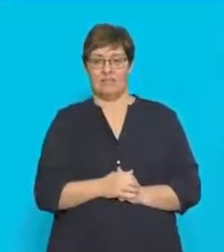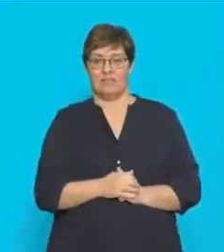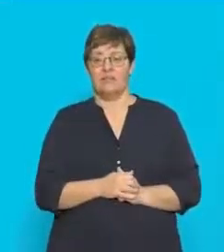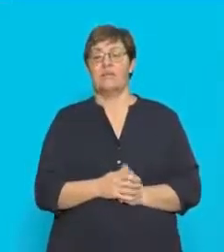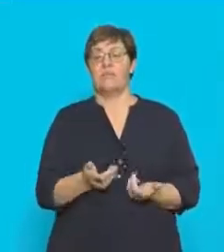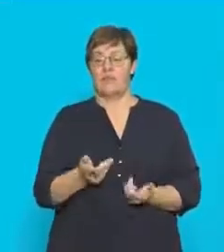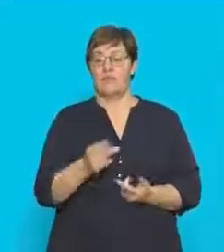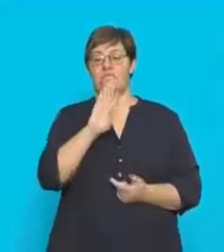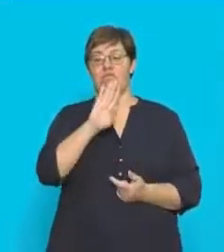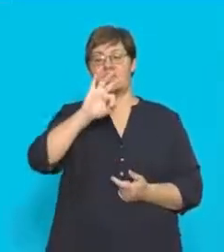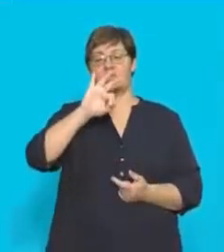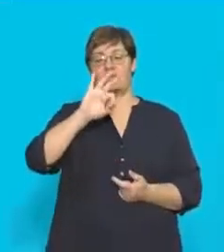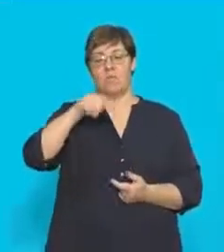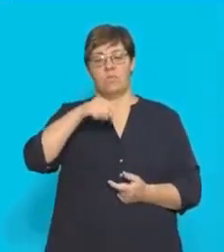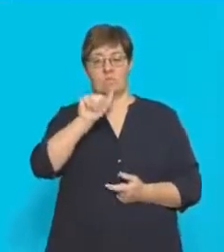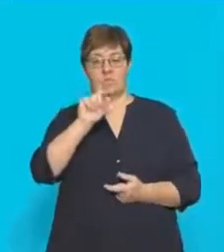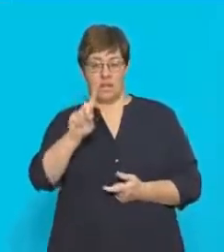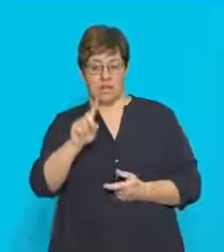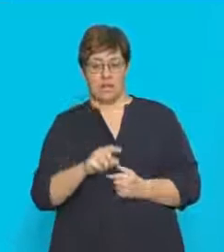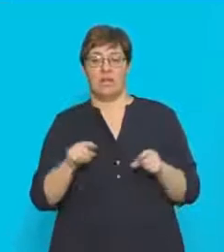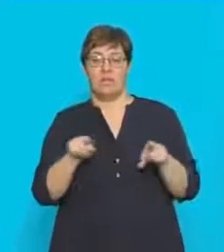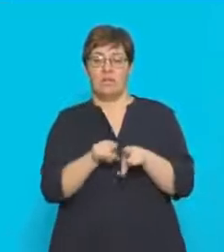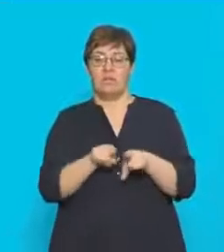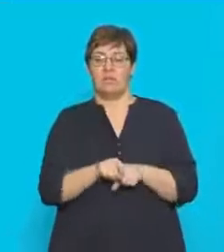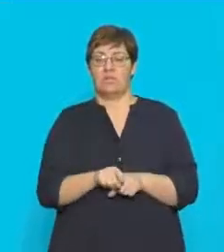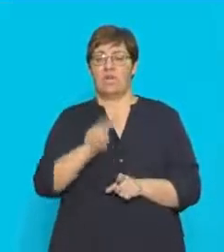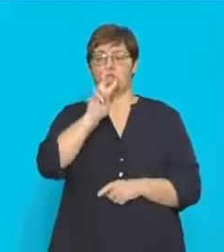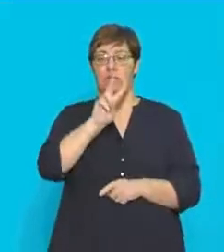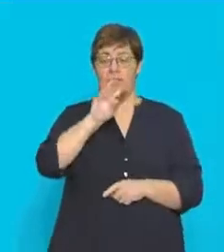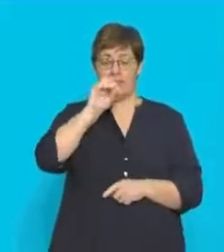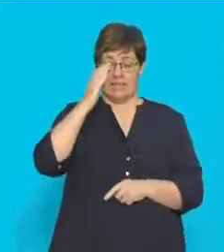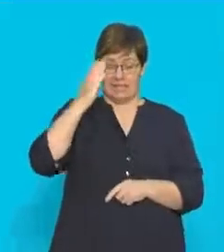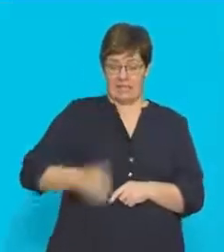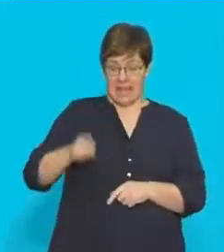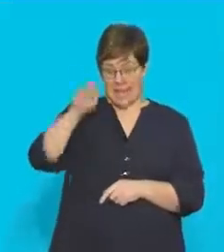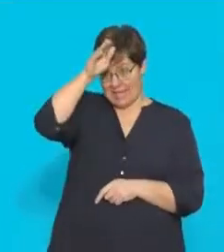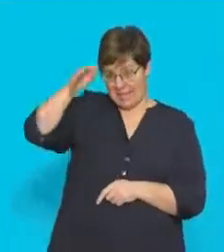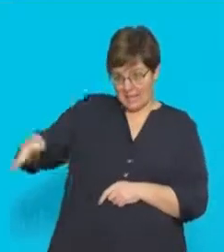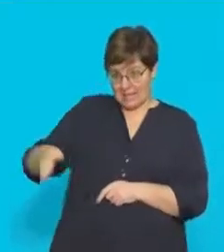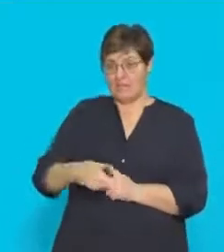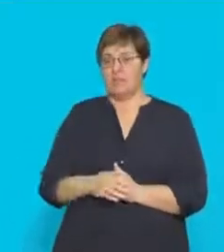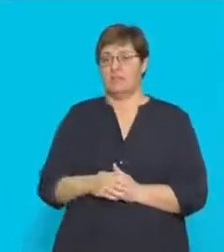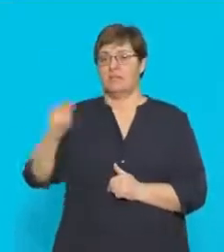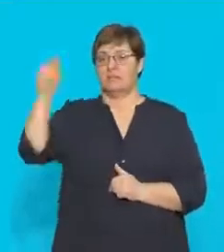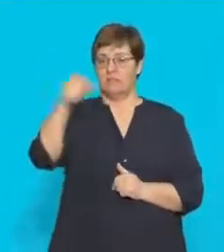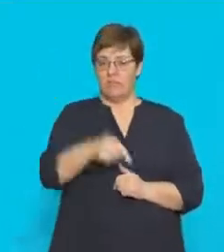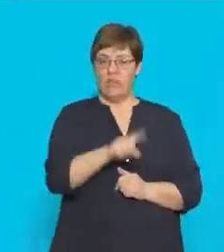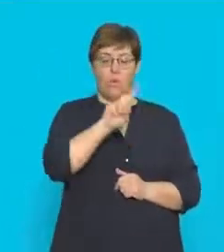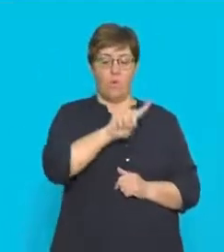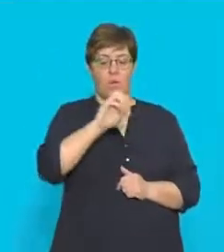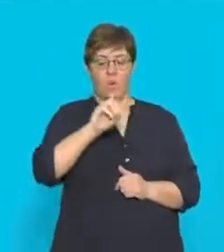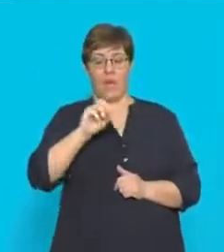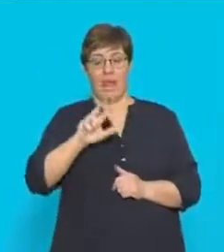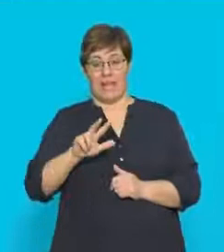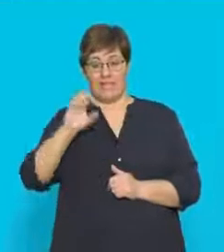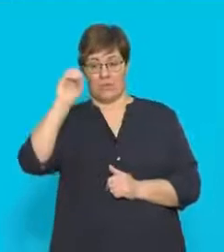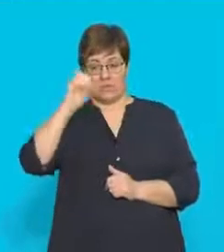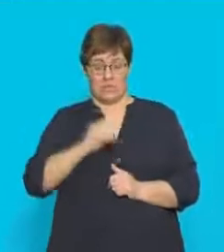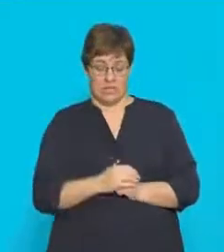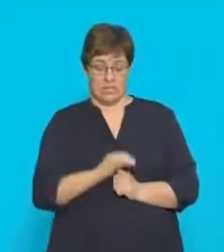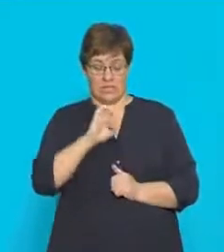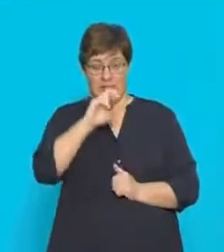of 43,61 will equal to this pair here. So it will be 20 over sine